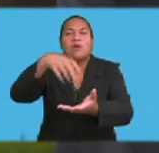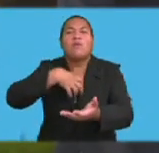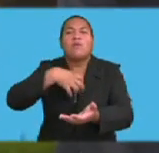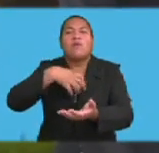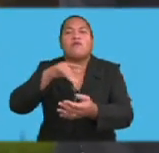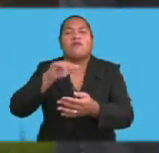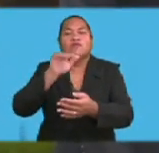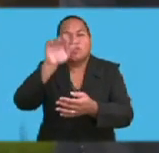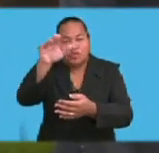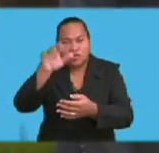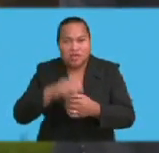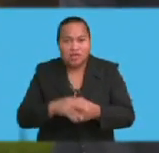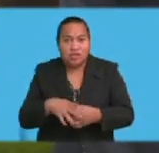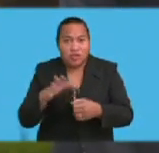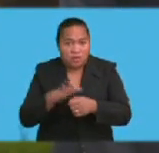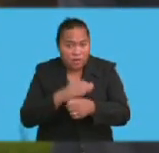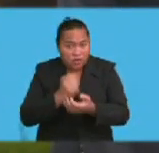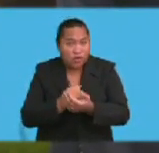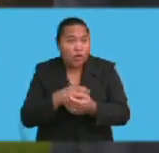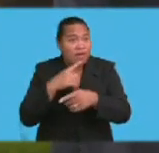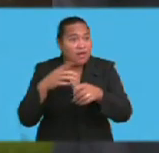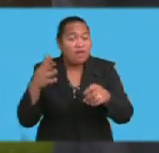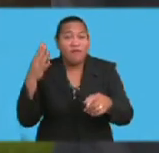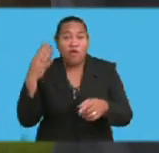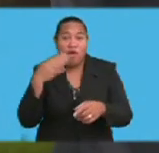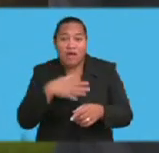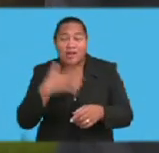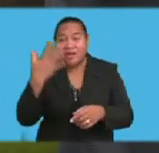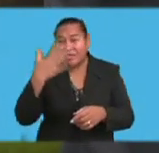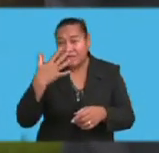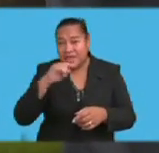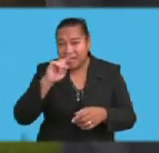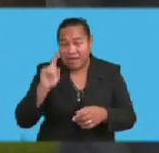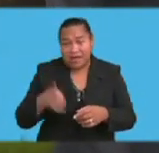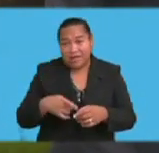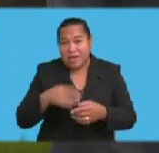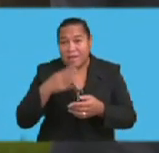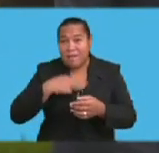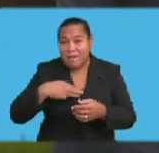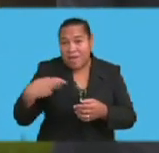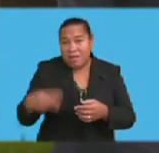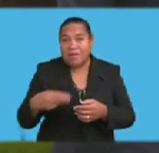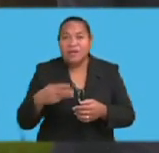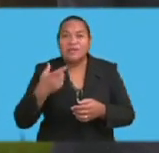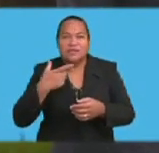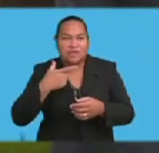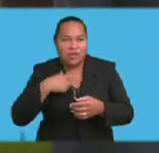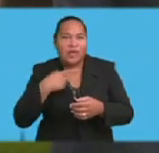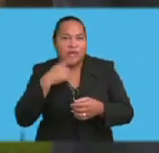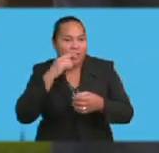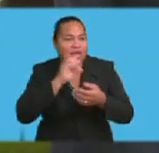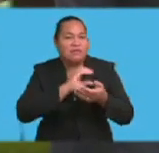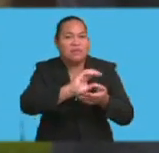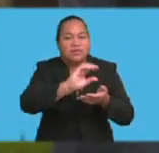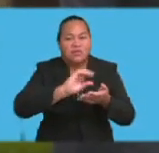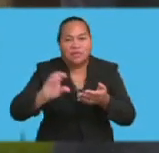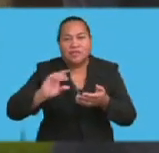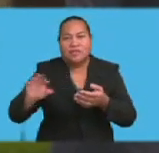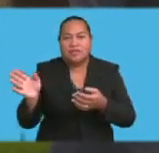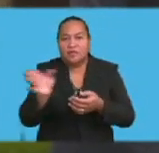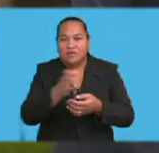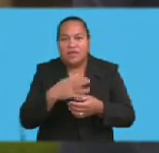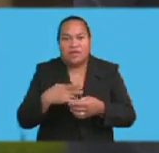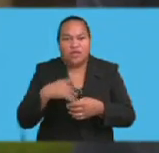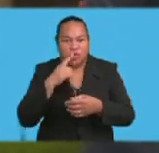its 417,000 members into the future and protect the important role that FNPF plays as a social and economic anchor for Fiji, Madam